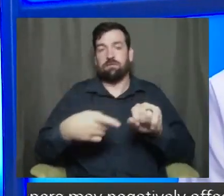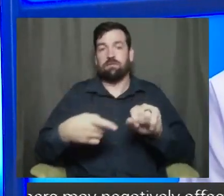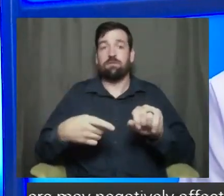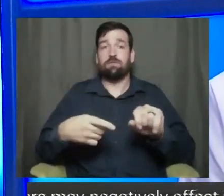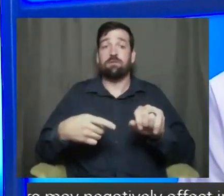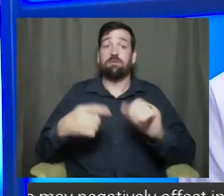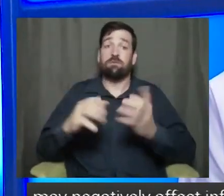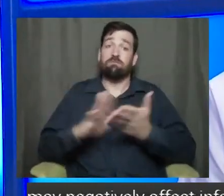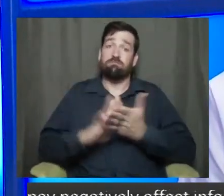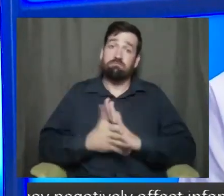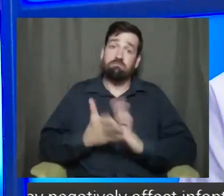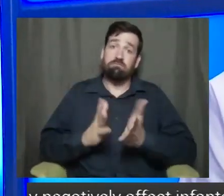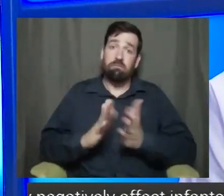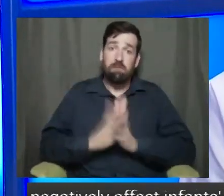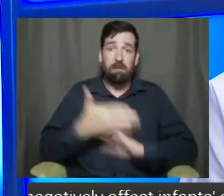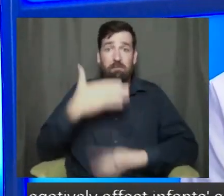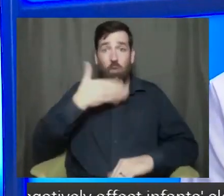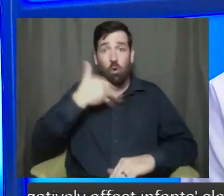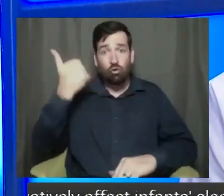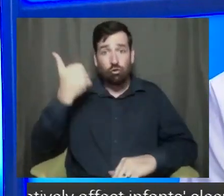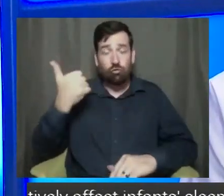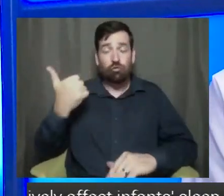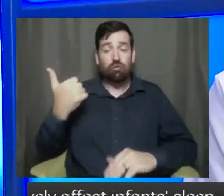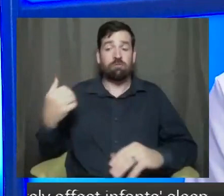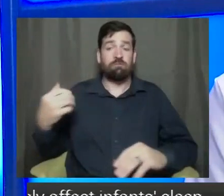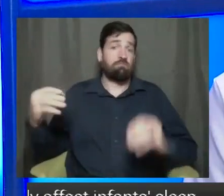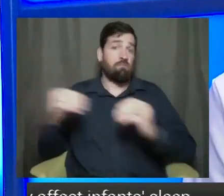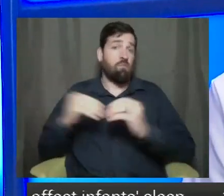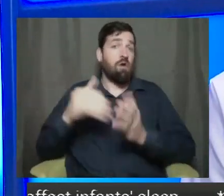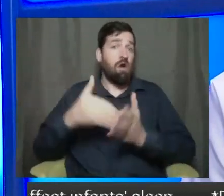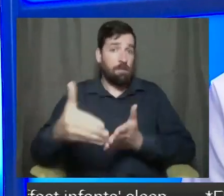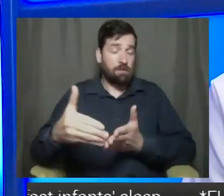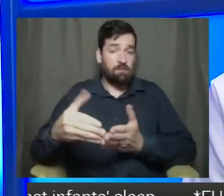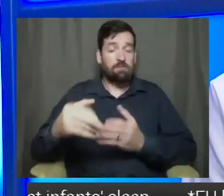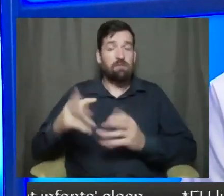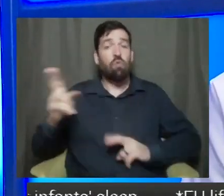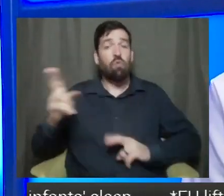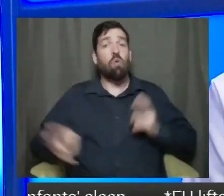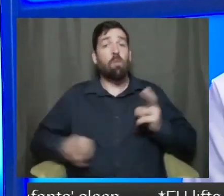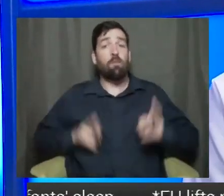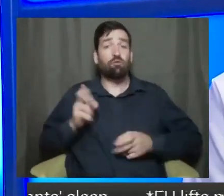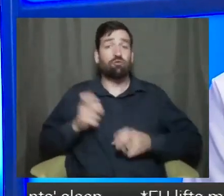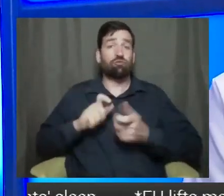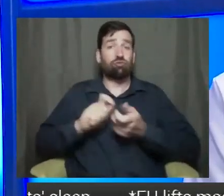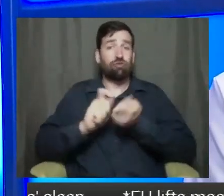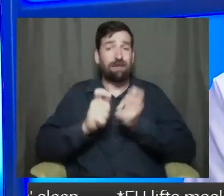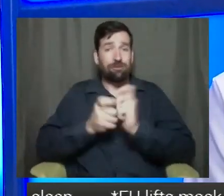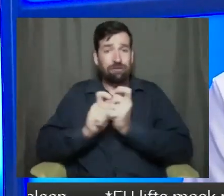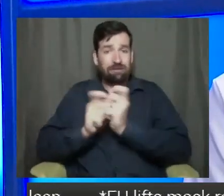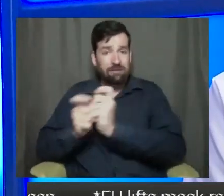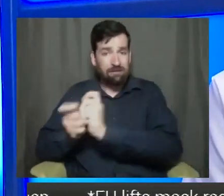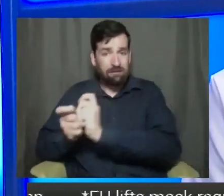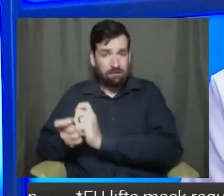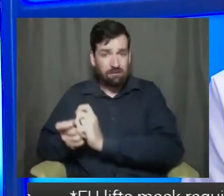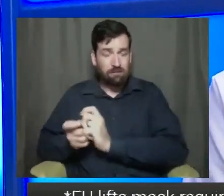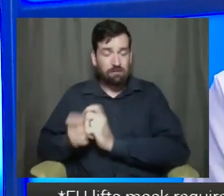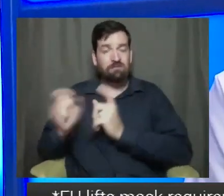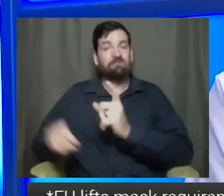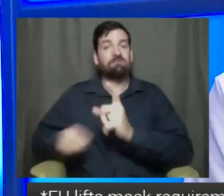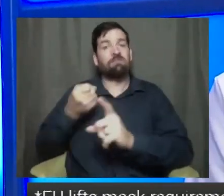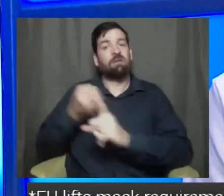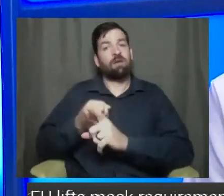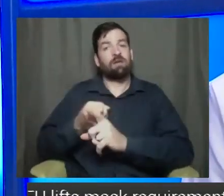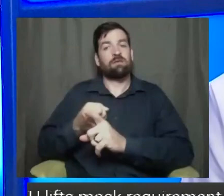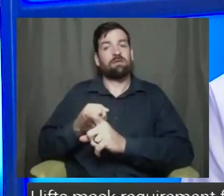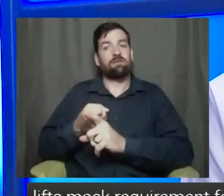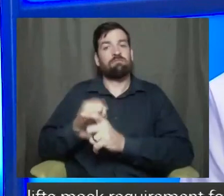mentioned they get more common as we age, the hormonal changes after menopause have an effect on the occurrence